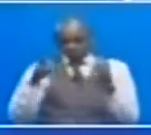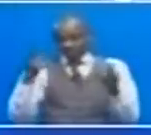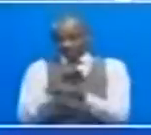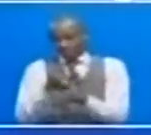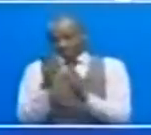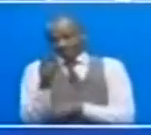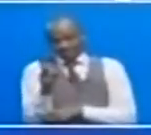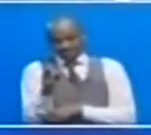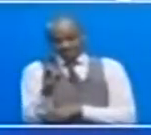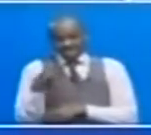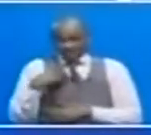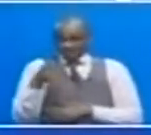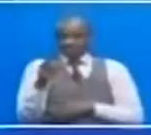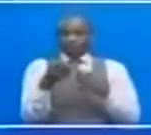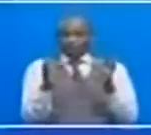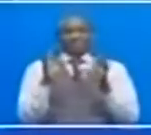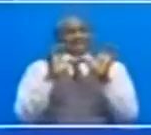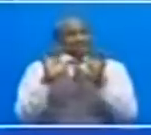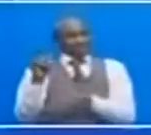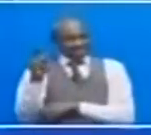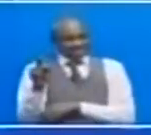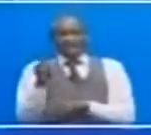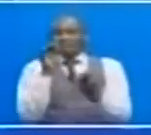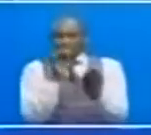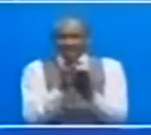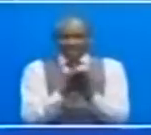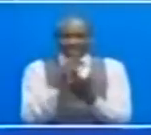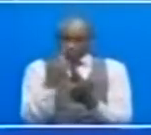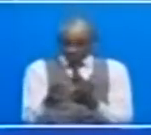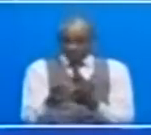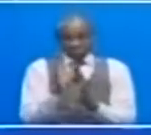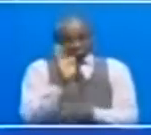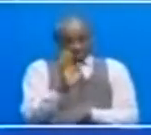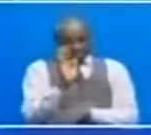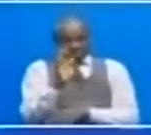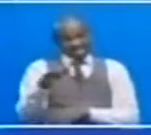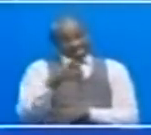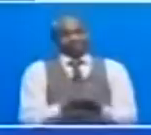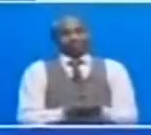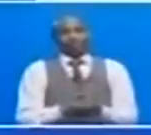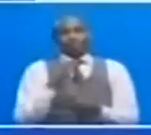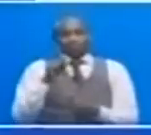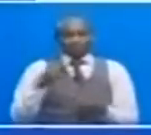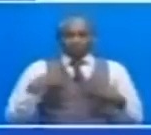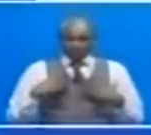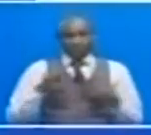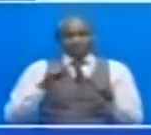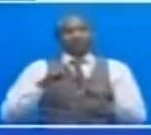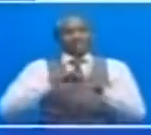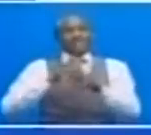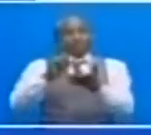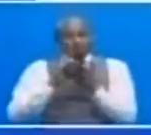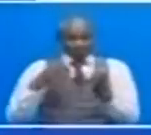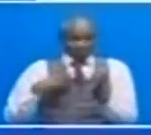The kitty is part of the Open Doors campaign the bank launched to entrench its credentials in the sector. To qualify for loans from